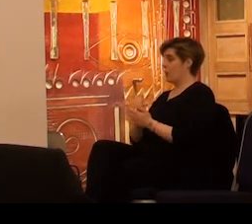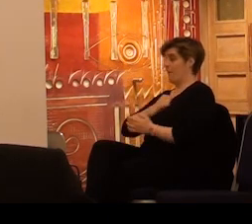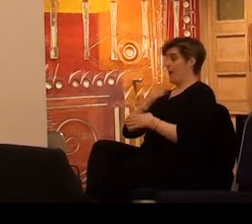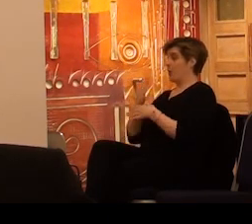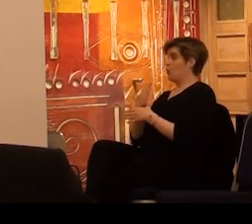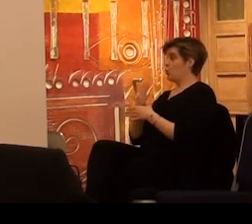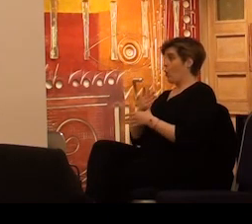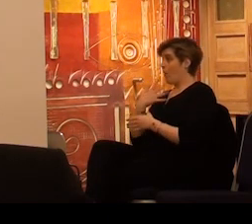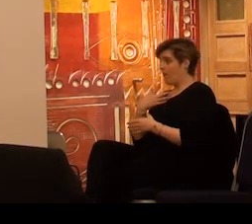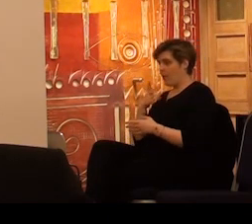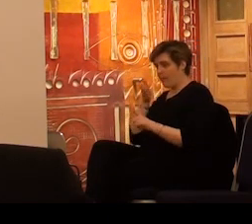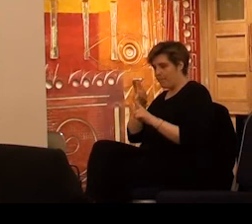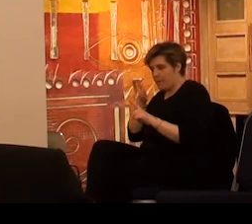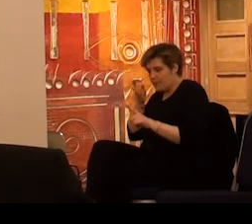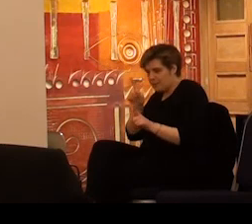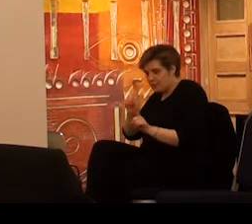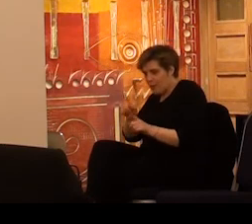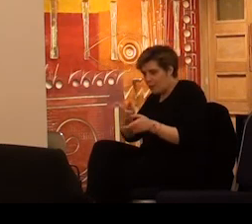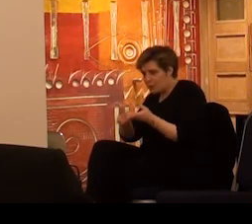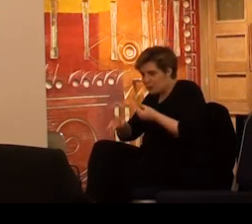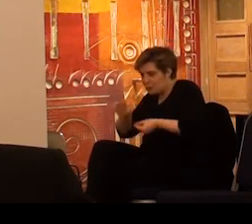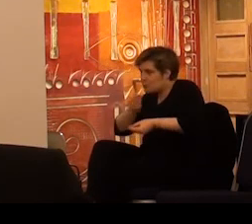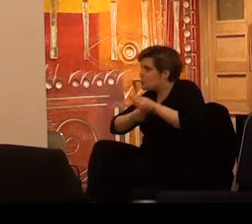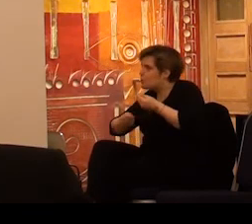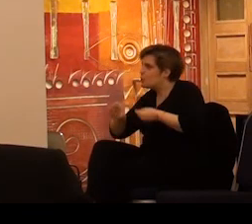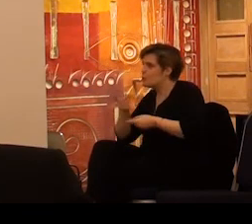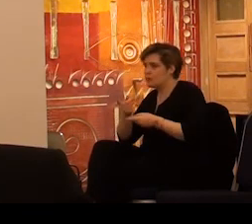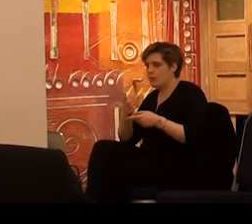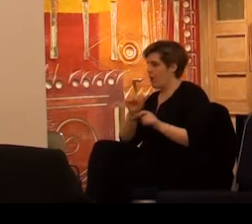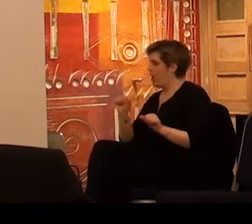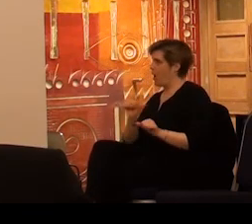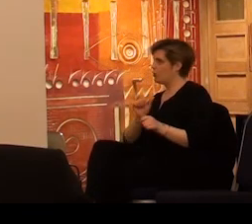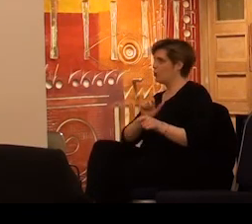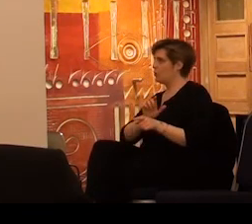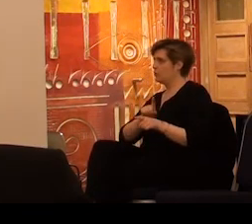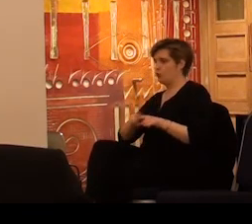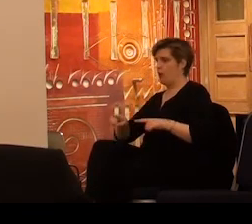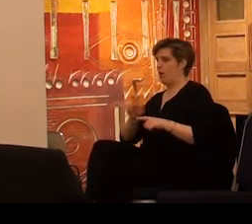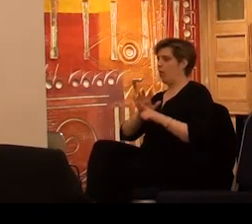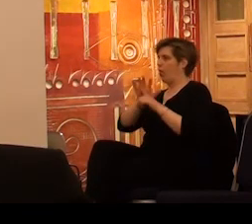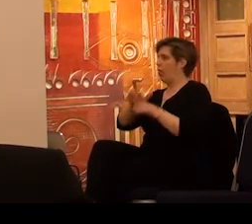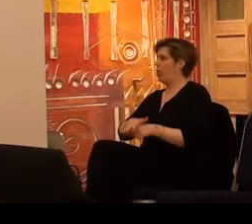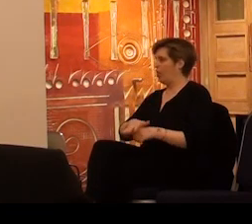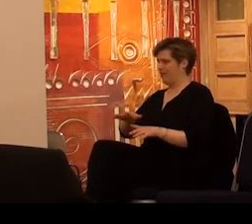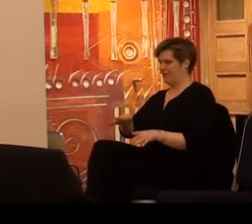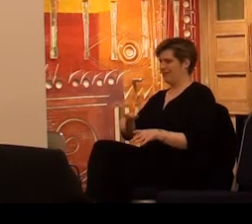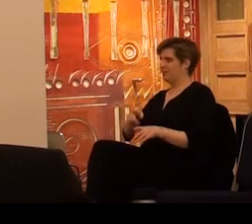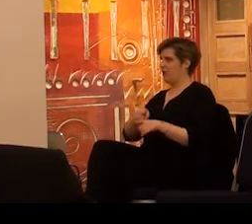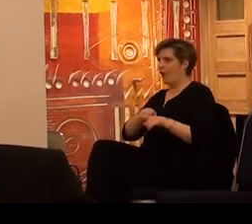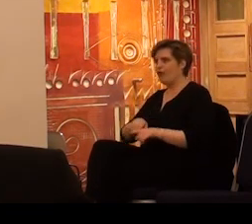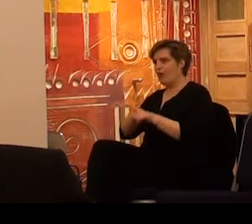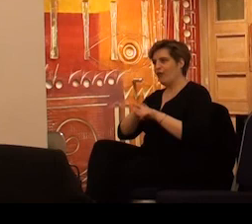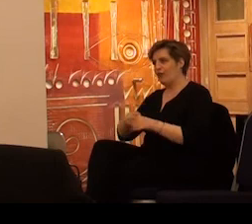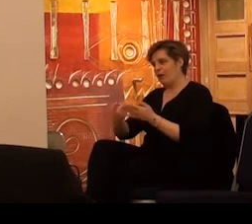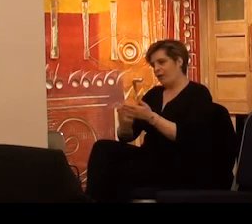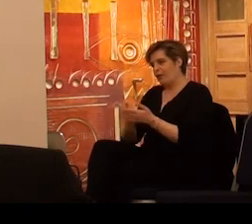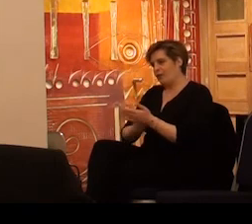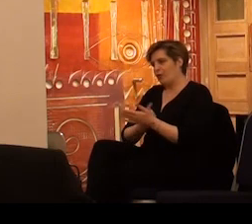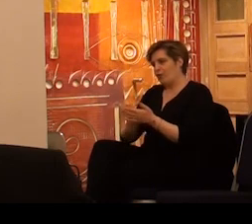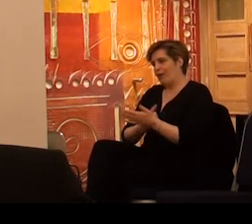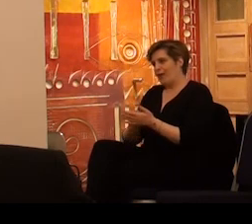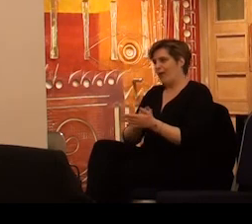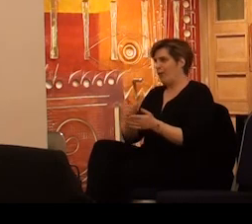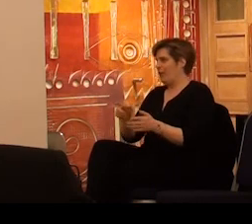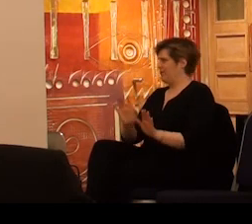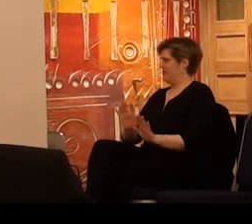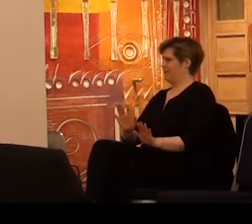those strengths, not to try and hamper them or dampen them down by forcing them into a curriculum that doesn't allow that. And I think that's